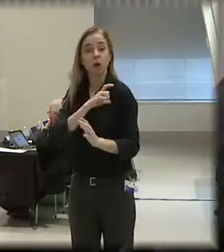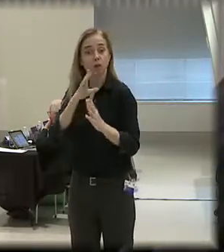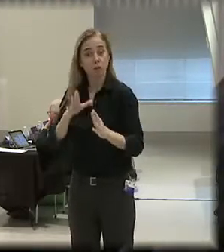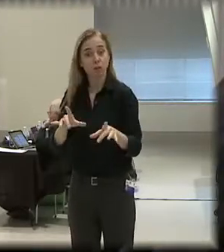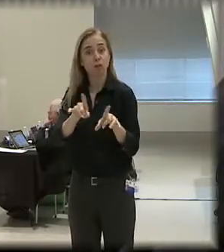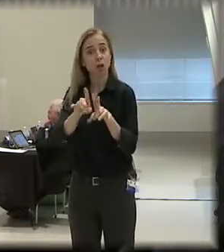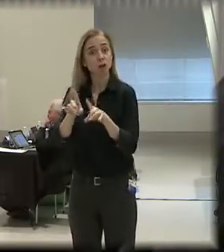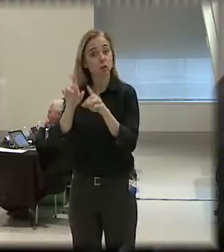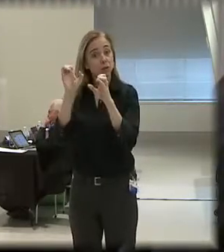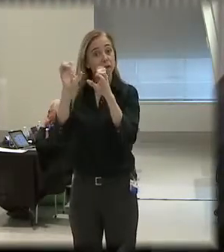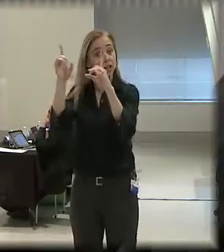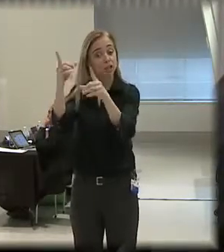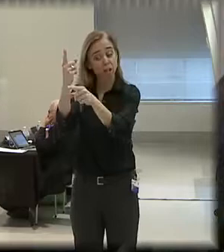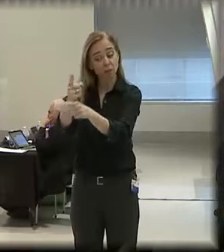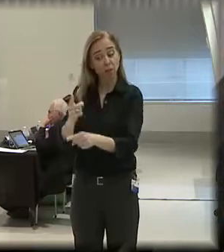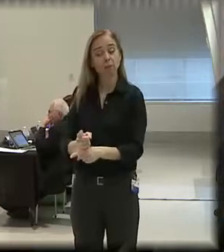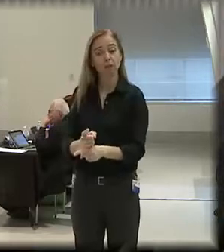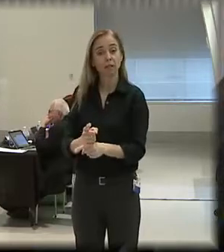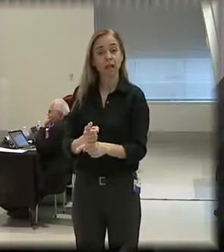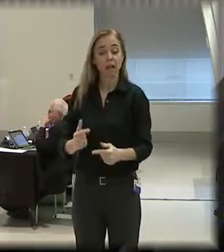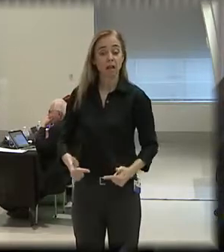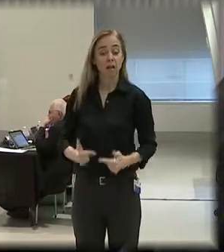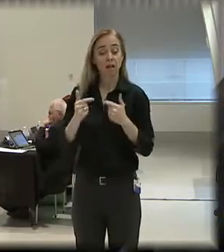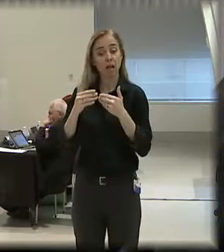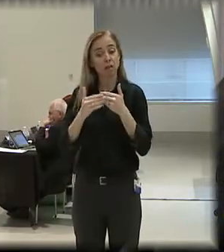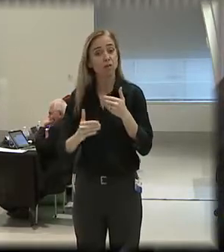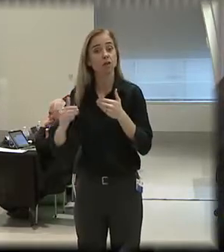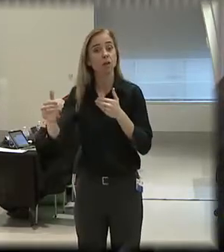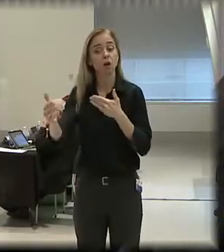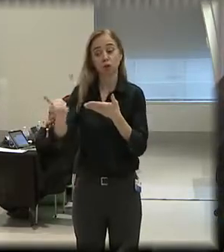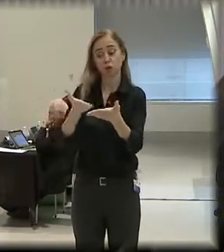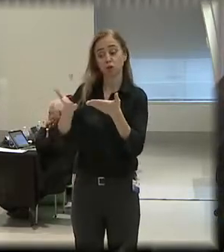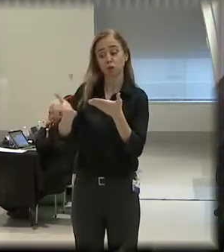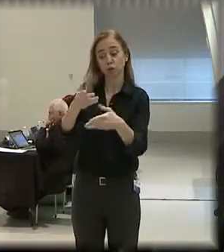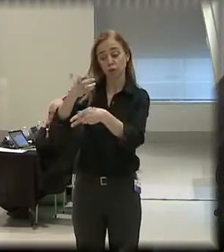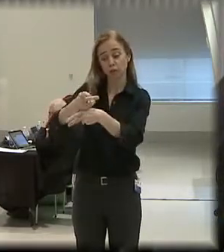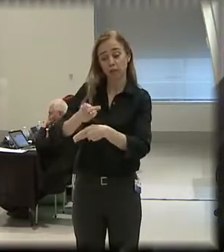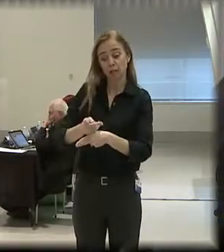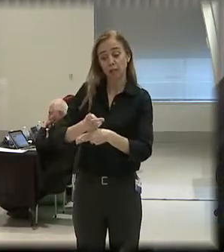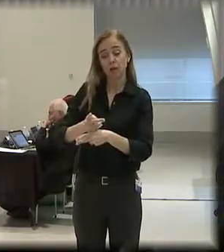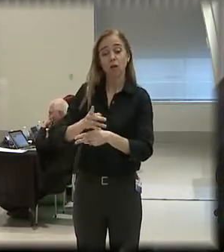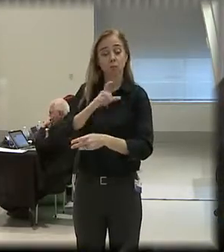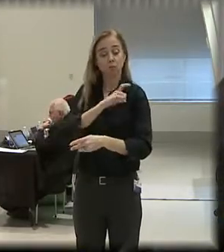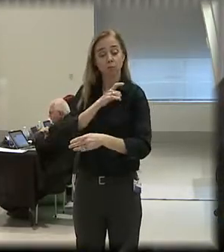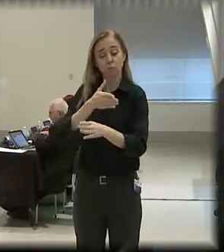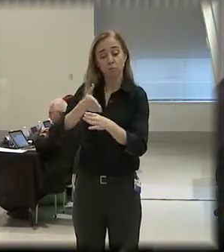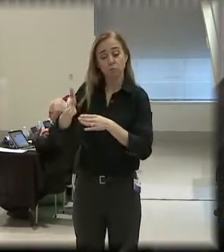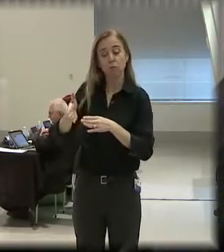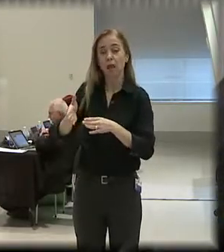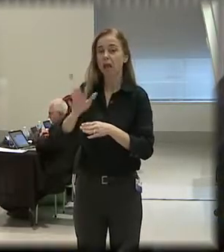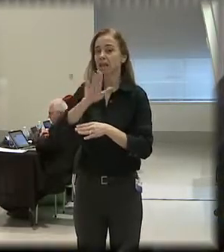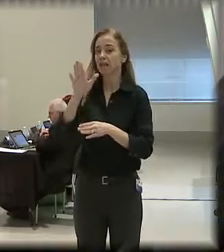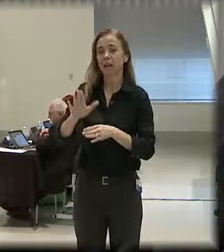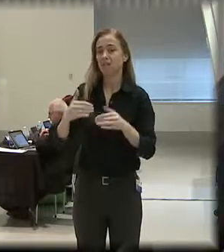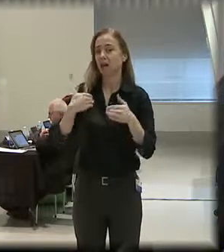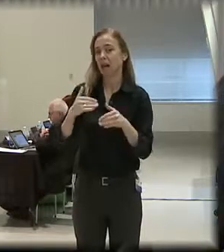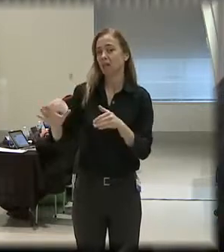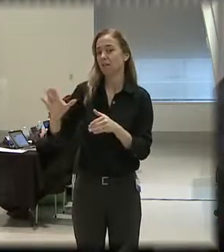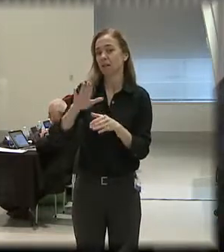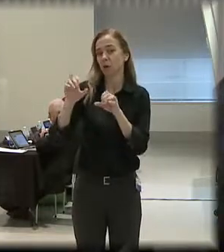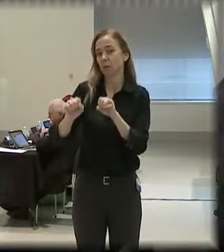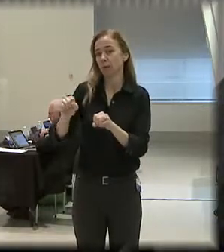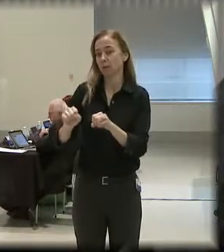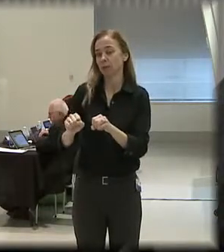serve a lifelong commitment to the community without ever having their ability to be questioned.